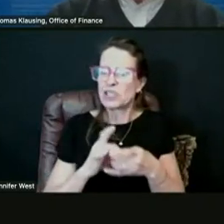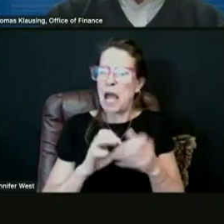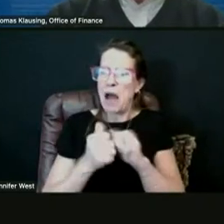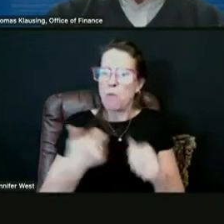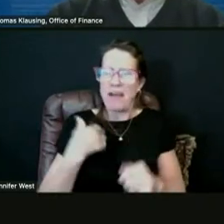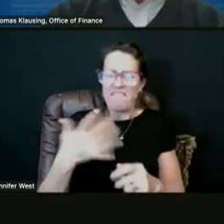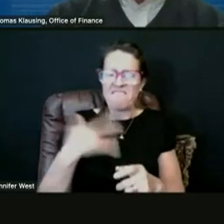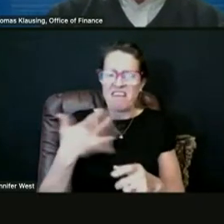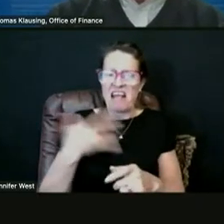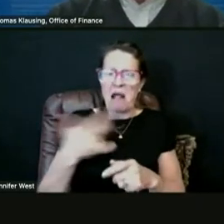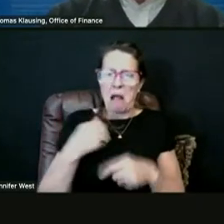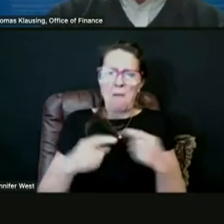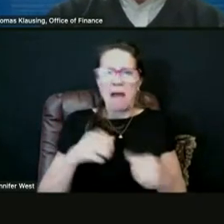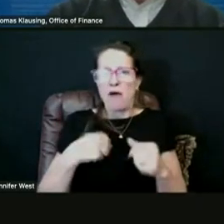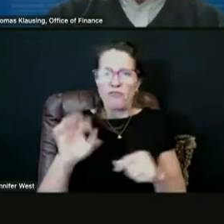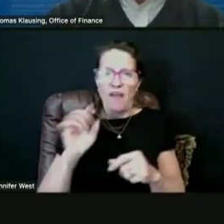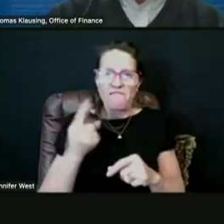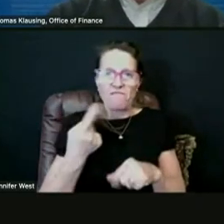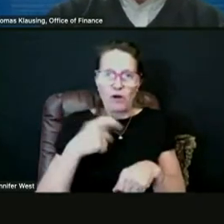that? Absolutely.